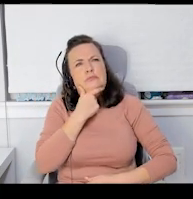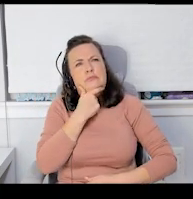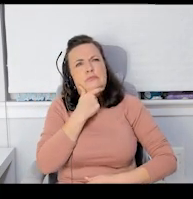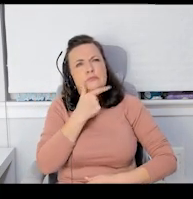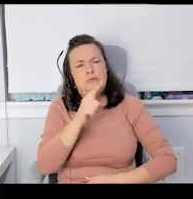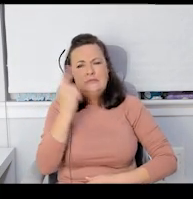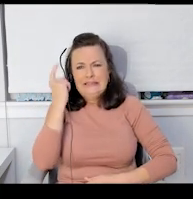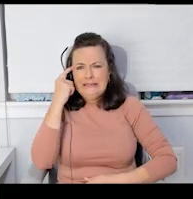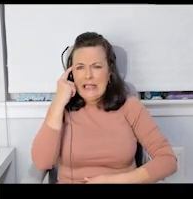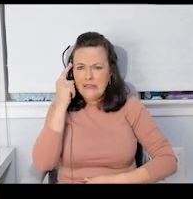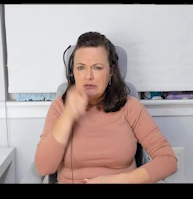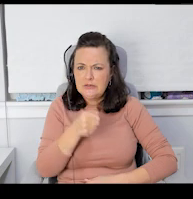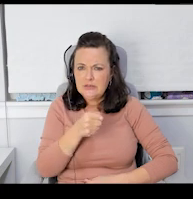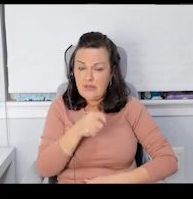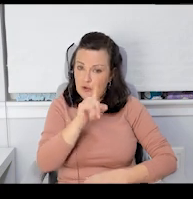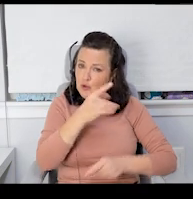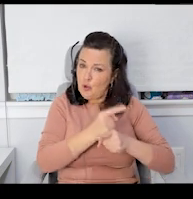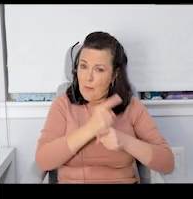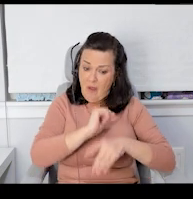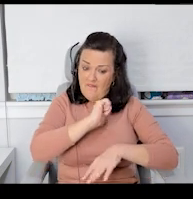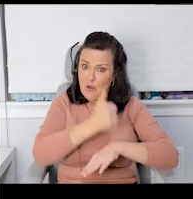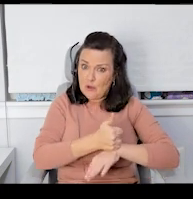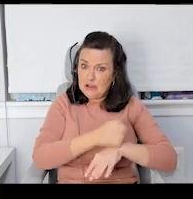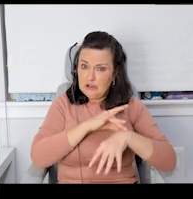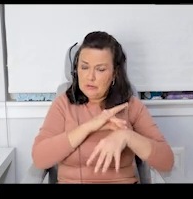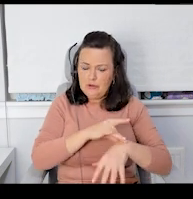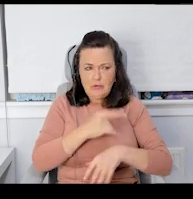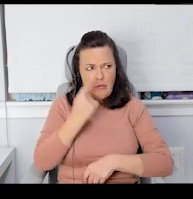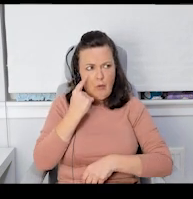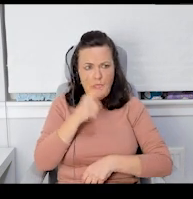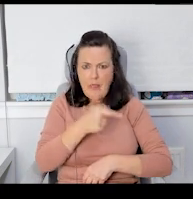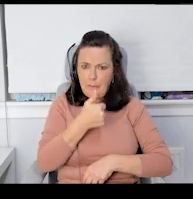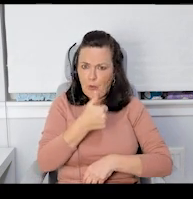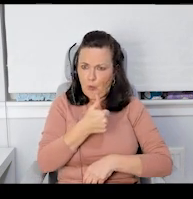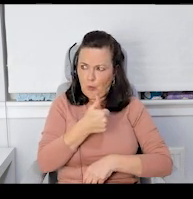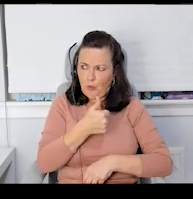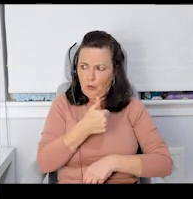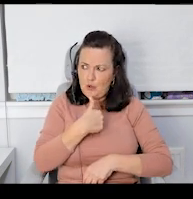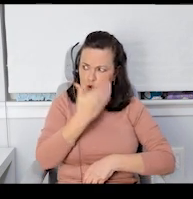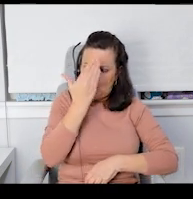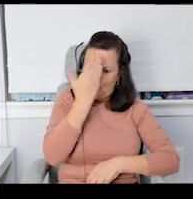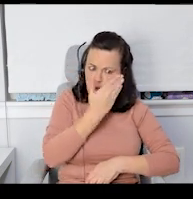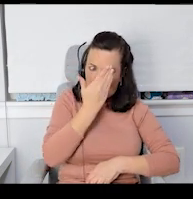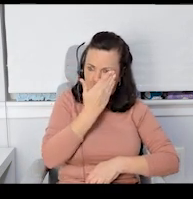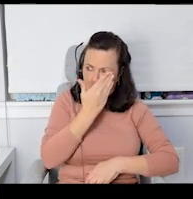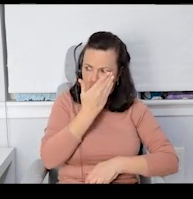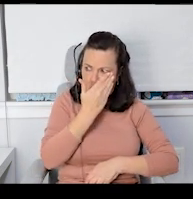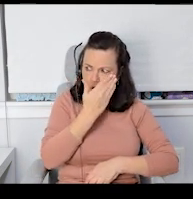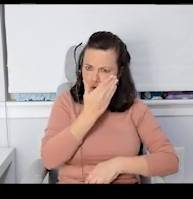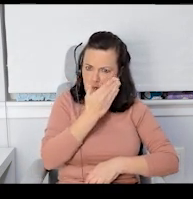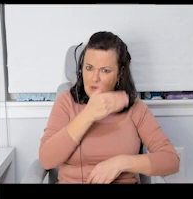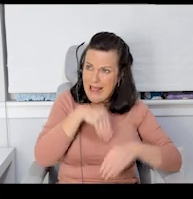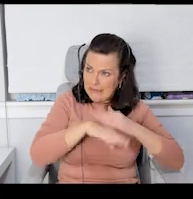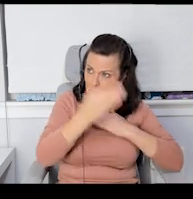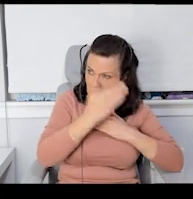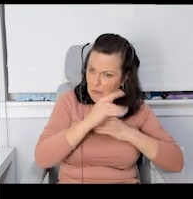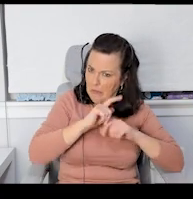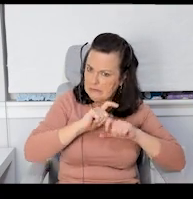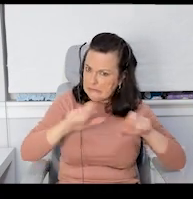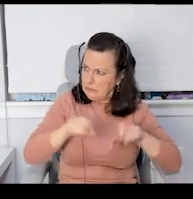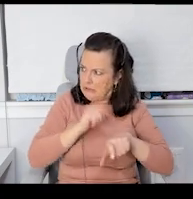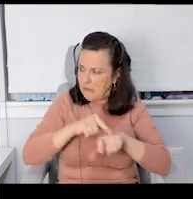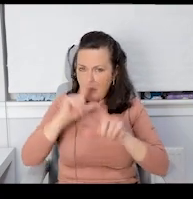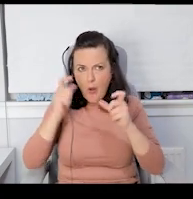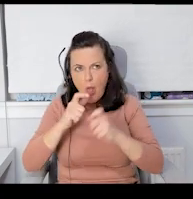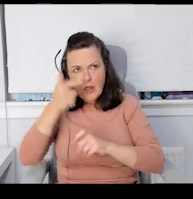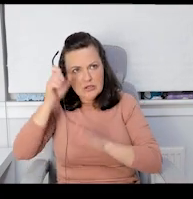working and or at the time of foundation apprenticeship, actually getting, you know, college experience at the same time of doing my school subjects. And